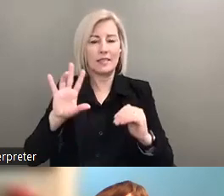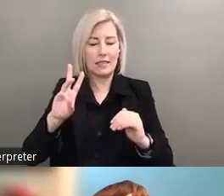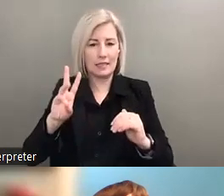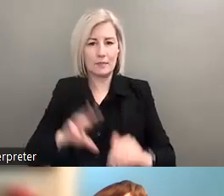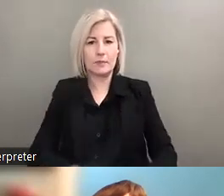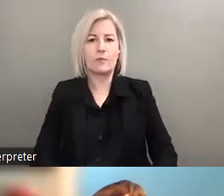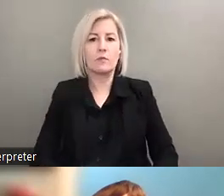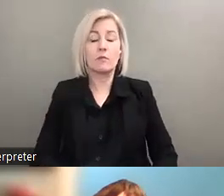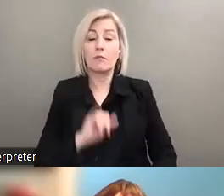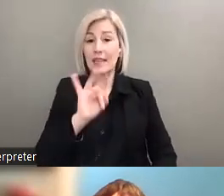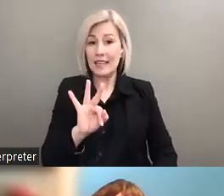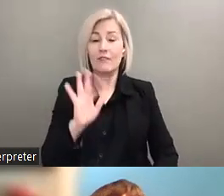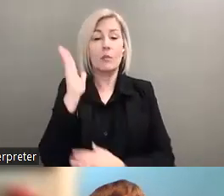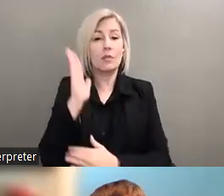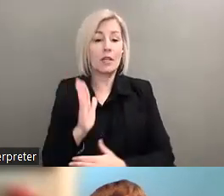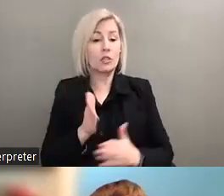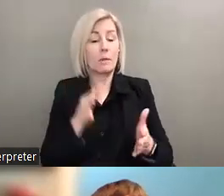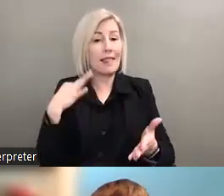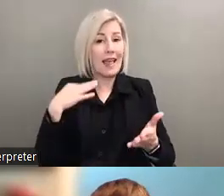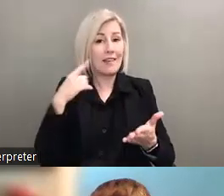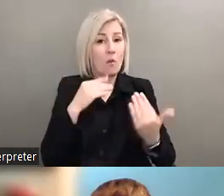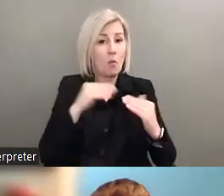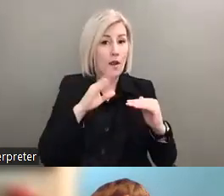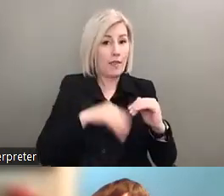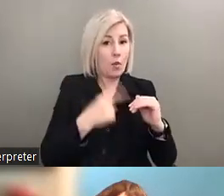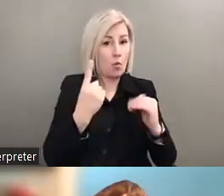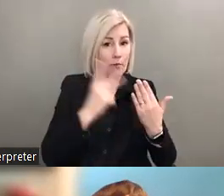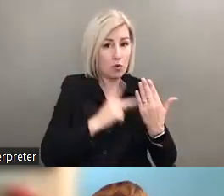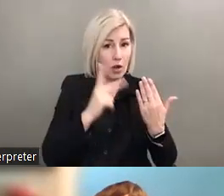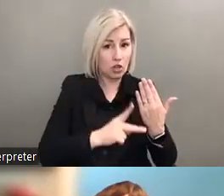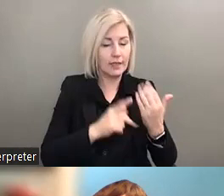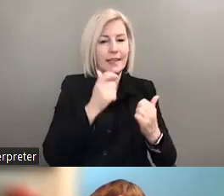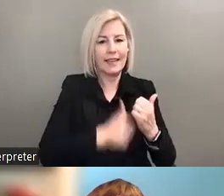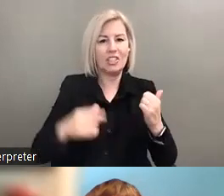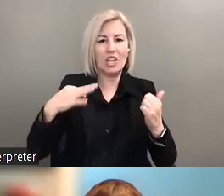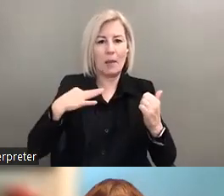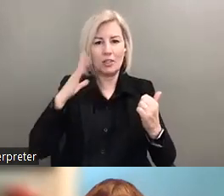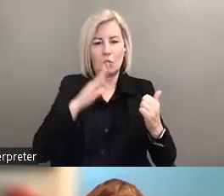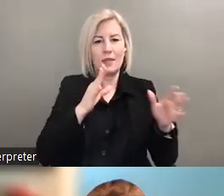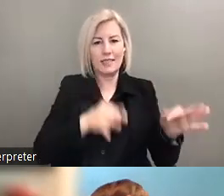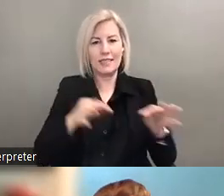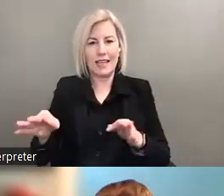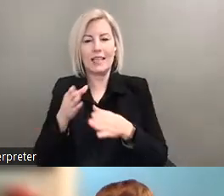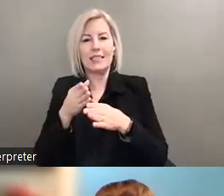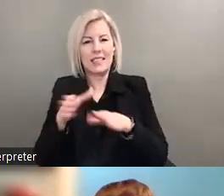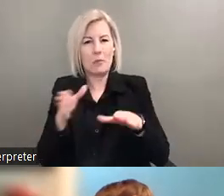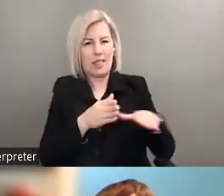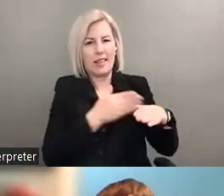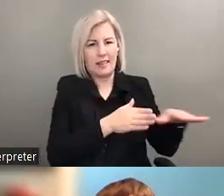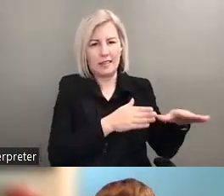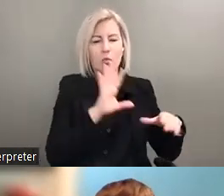If a presenter is applying for more than one ArtsCONNECT project, each application will be adjudicated separately in the